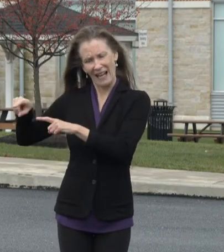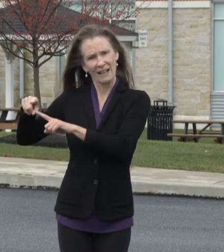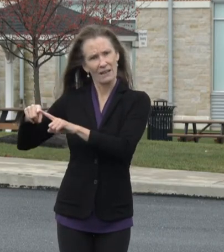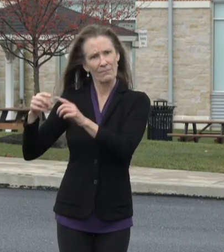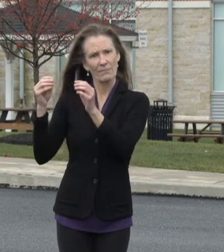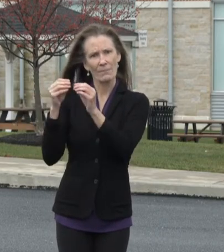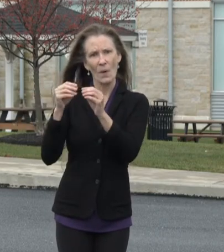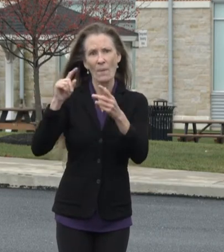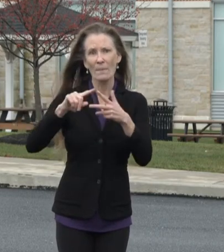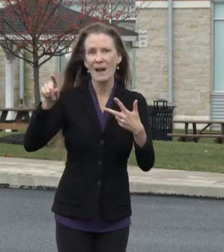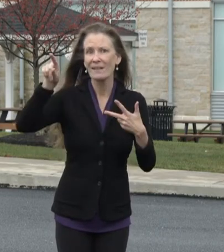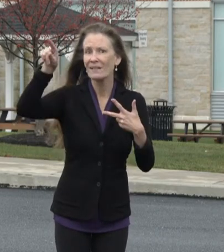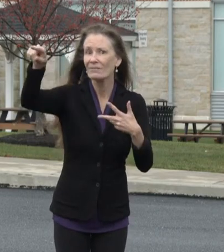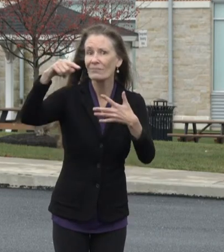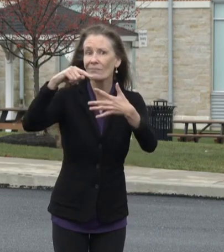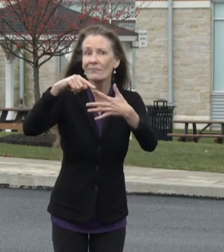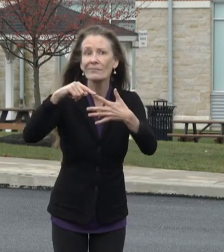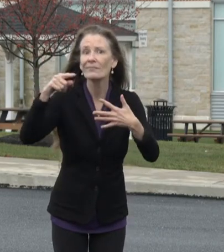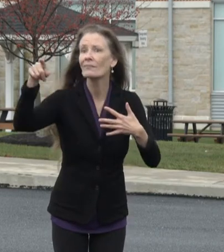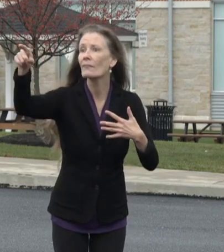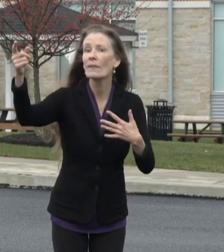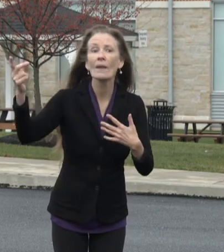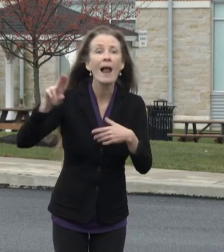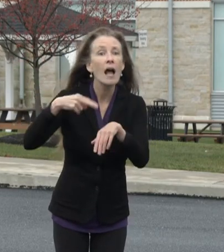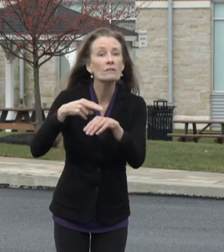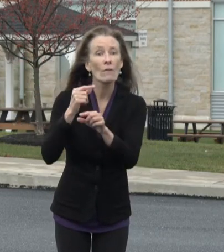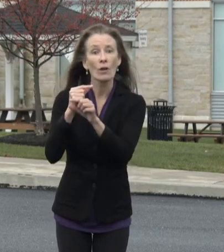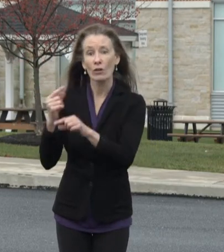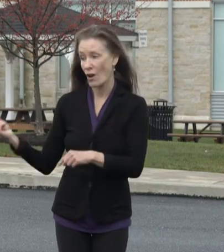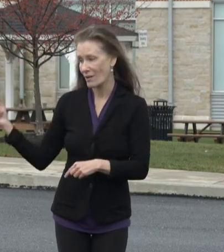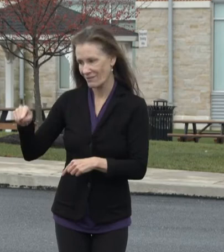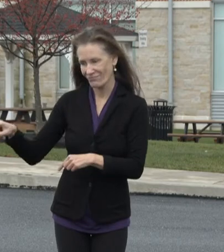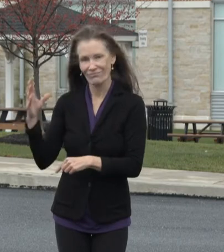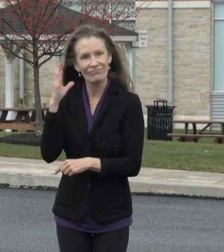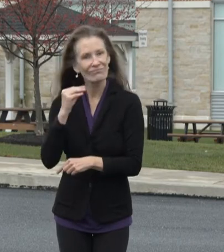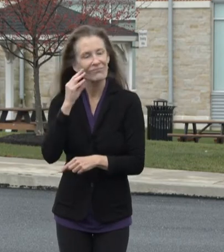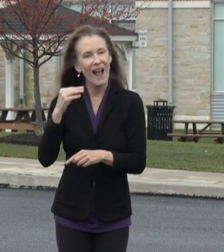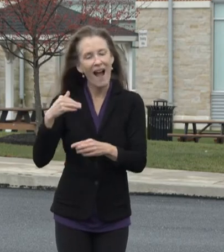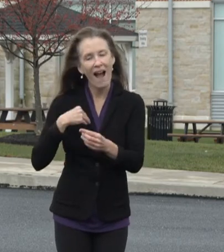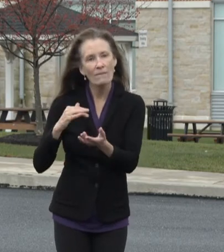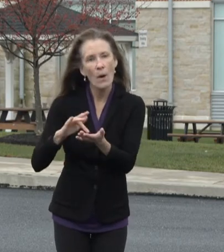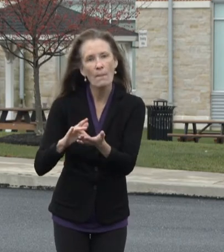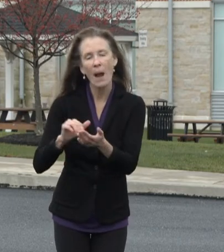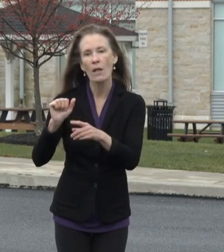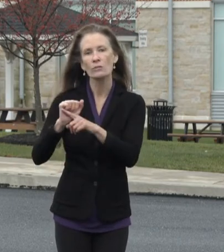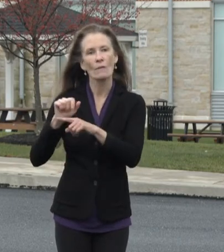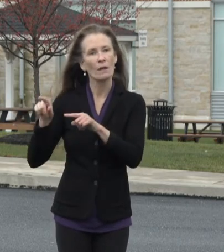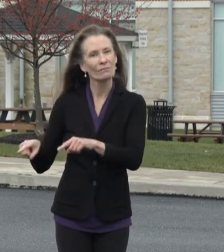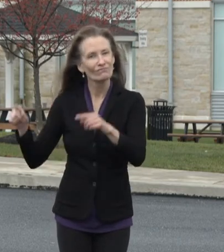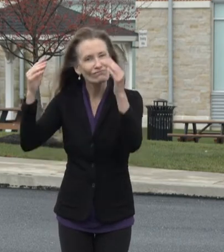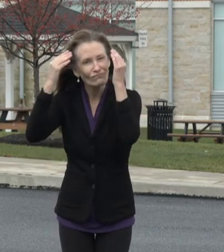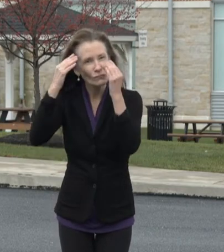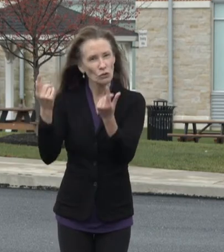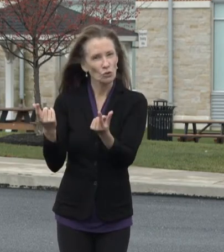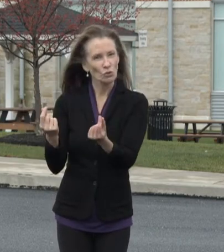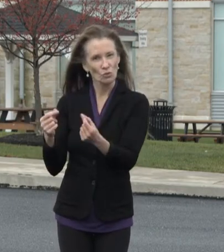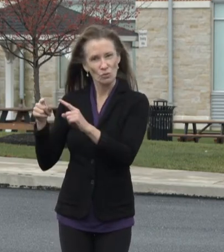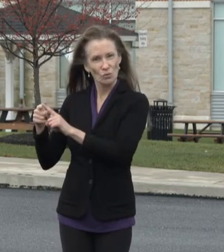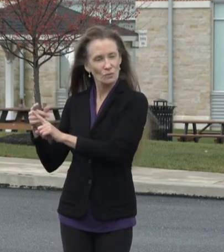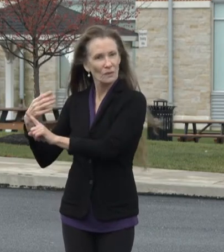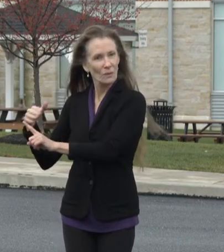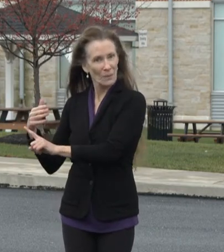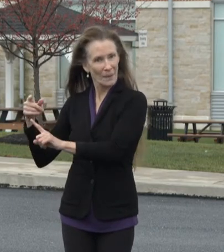Guard members are coming, especially folks with medical training, are coming from primary employers, and they're employed a lot of times in the medical